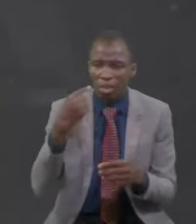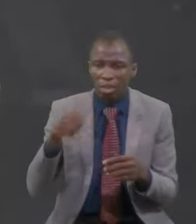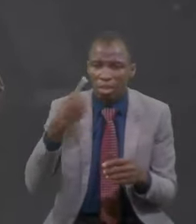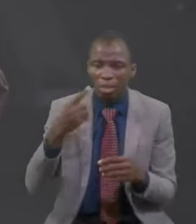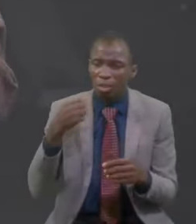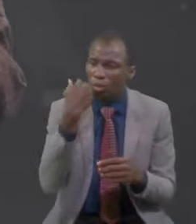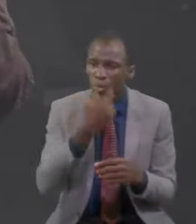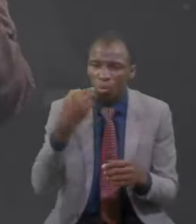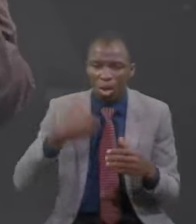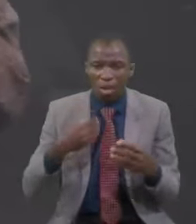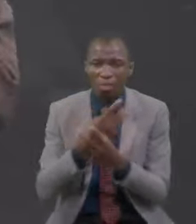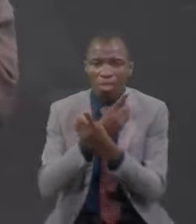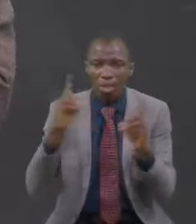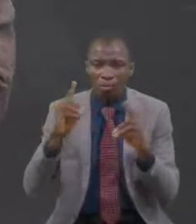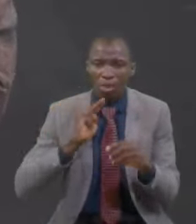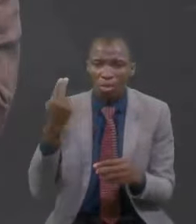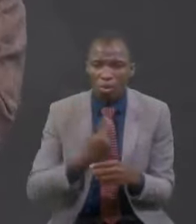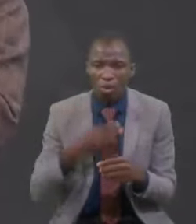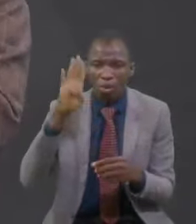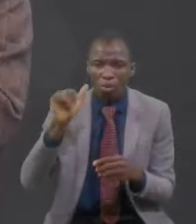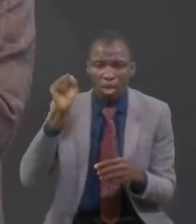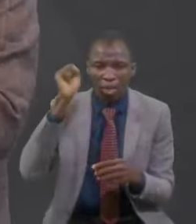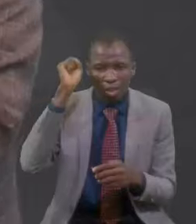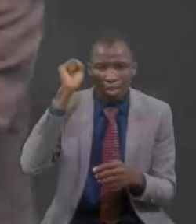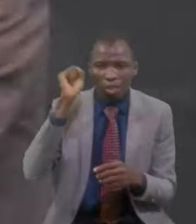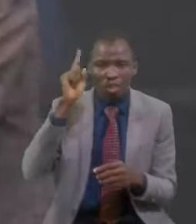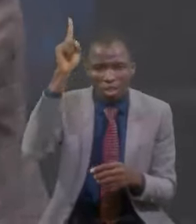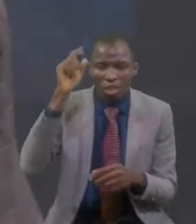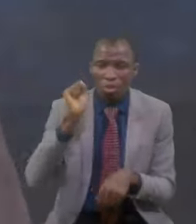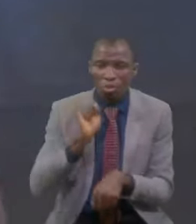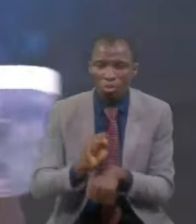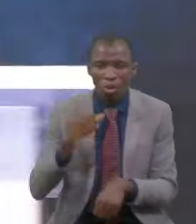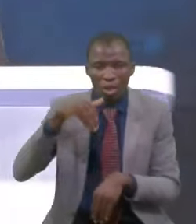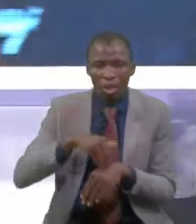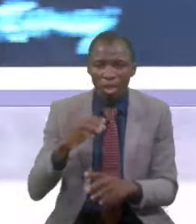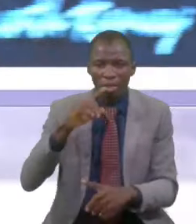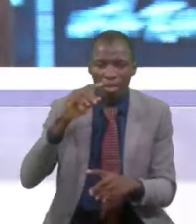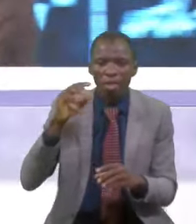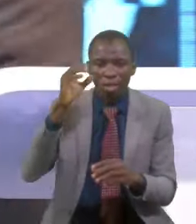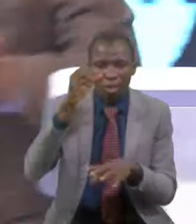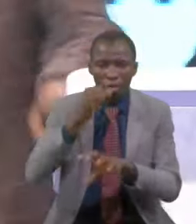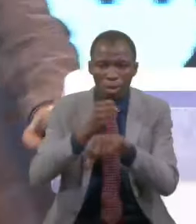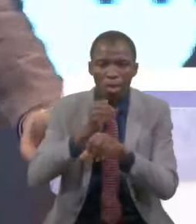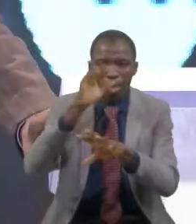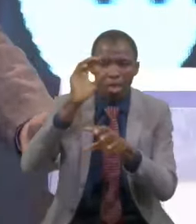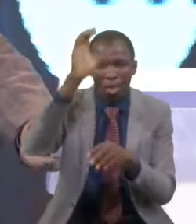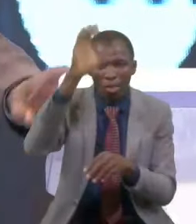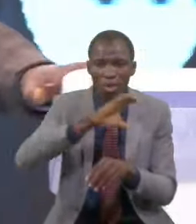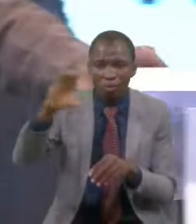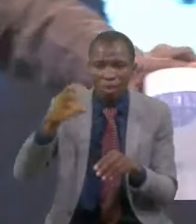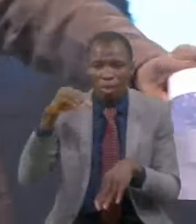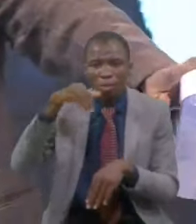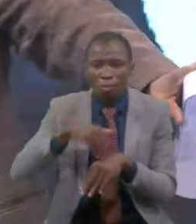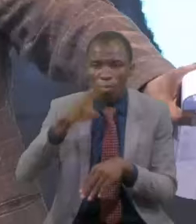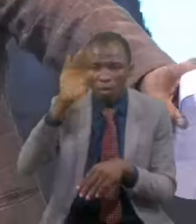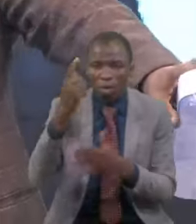us by his work at Calvary, by his sacrifice at Calvary, by what he did